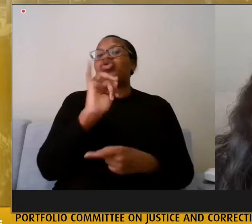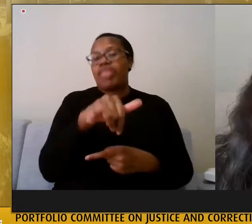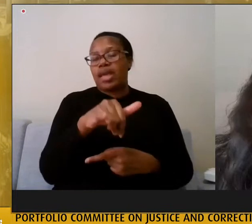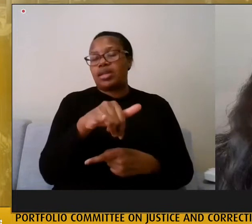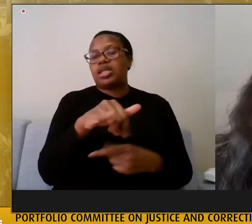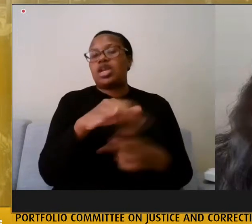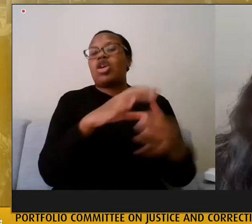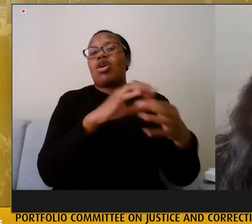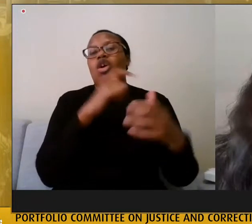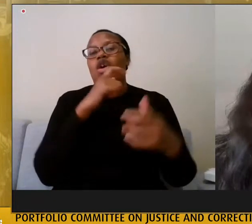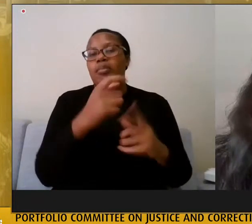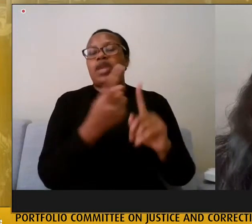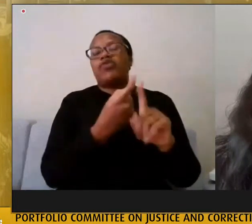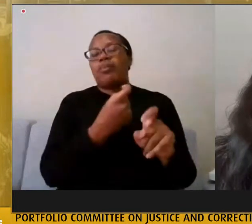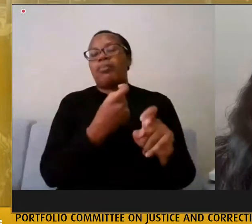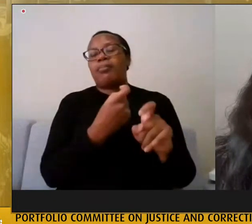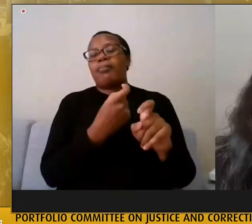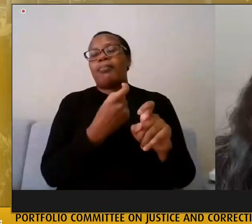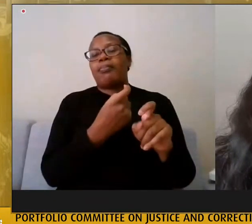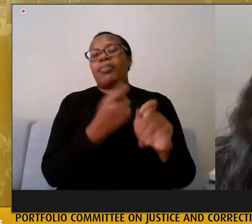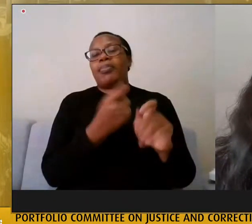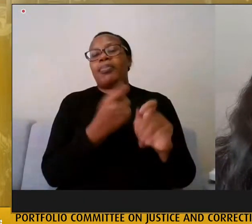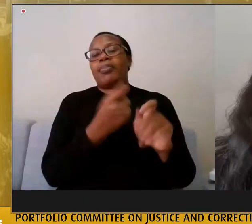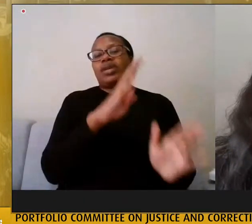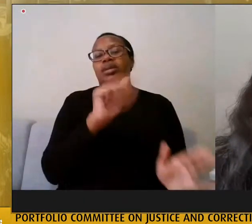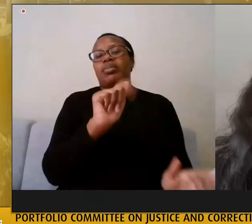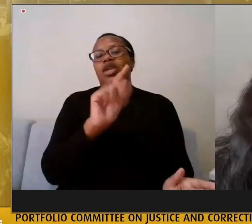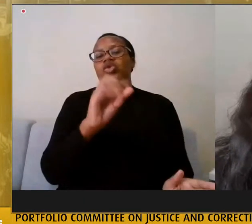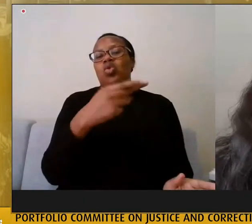made by Advocate Batoy?